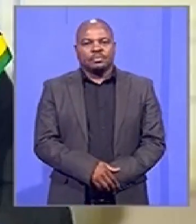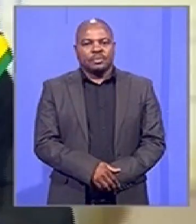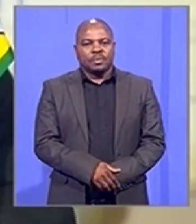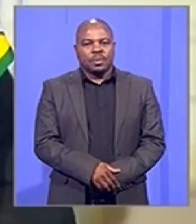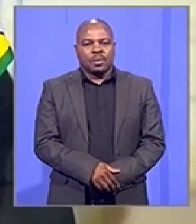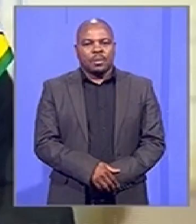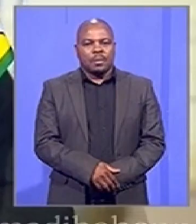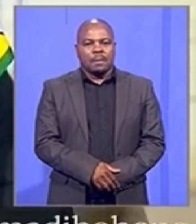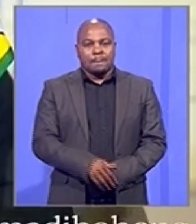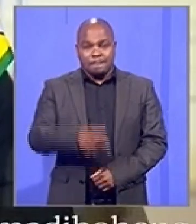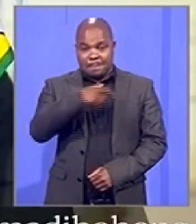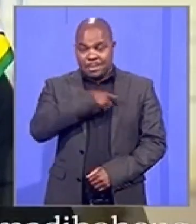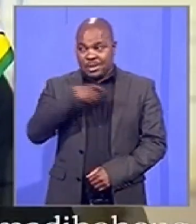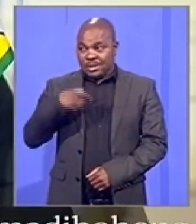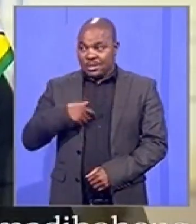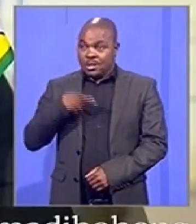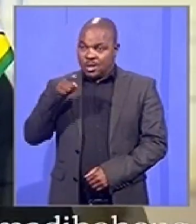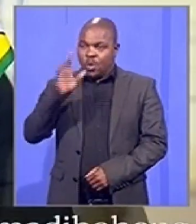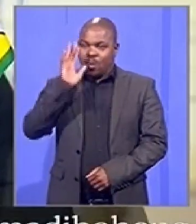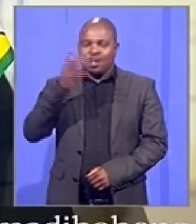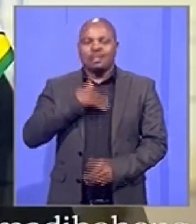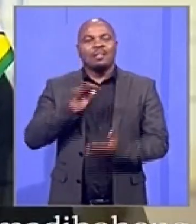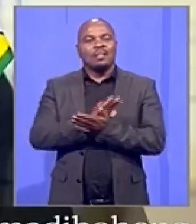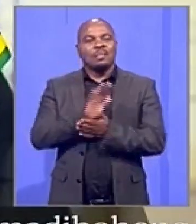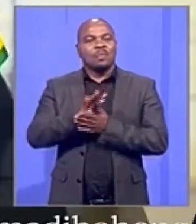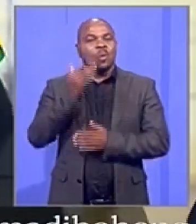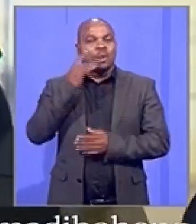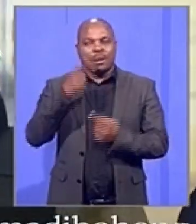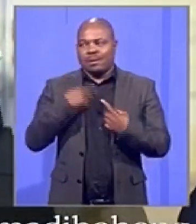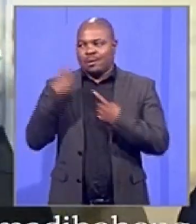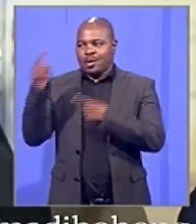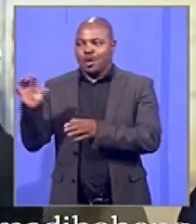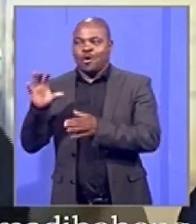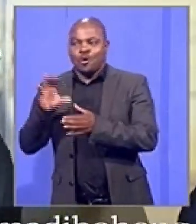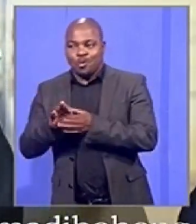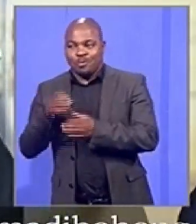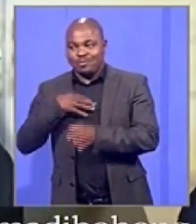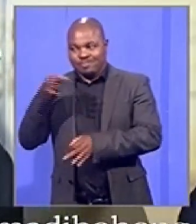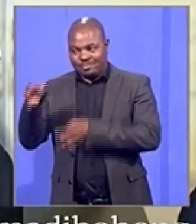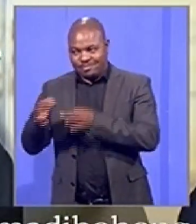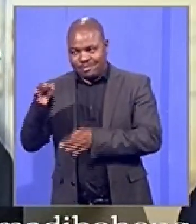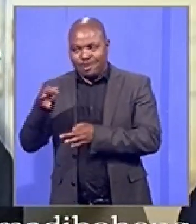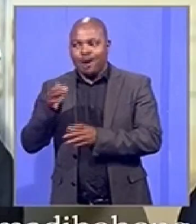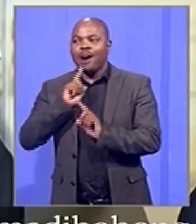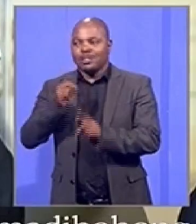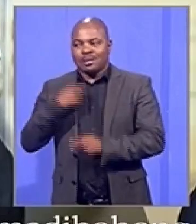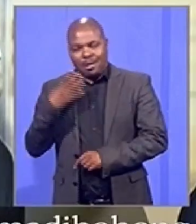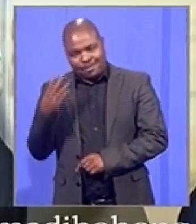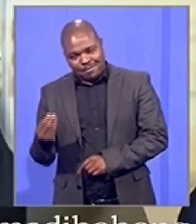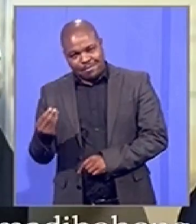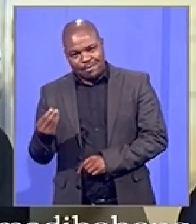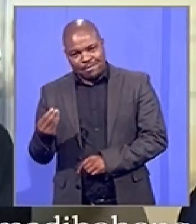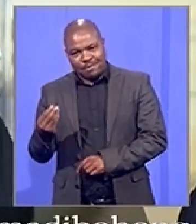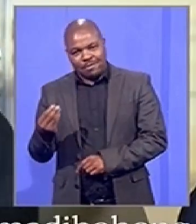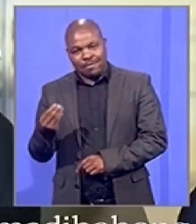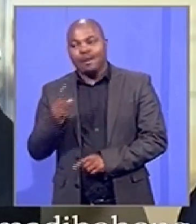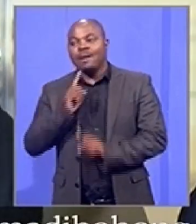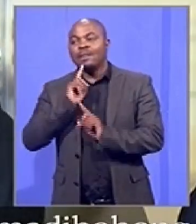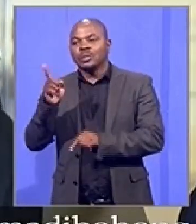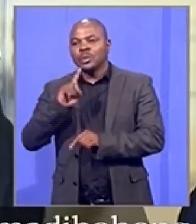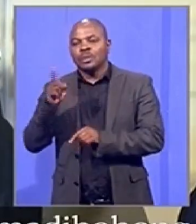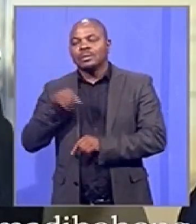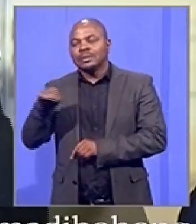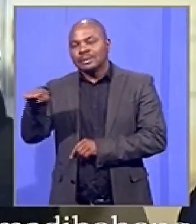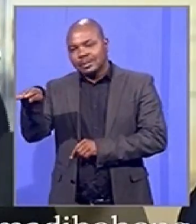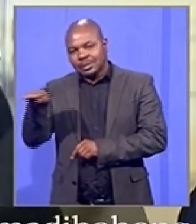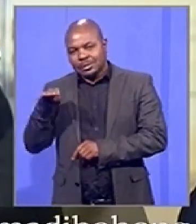The president will be happy to see me coming back home and say we've got the answer to form Zimbabwe